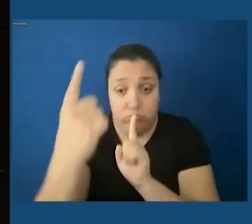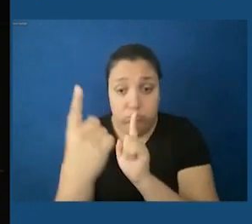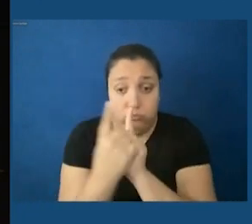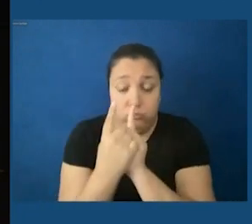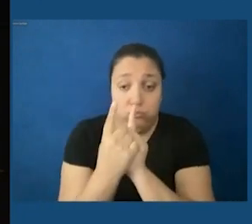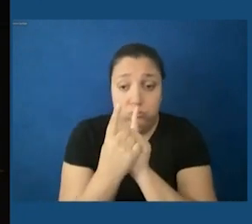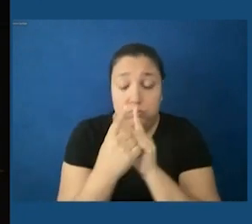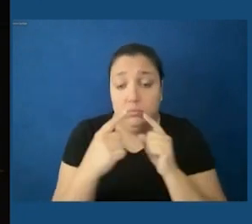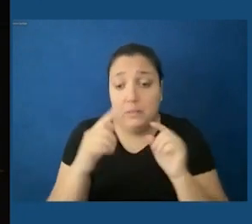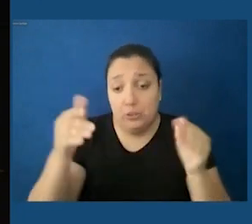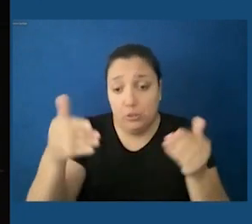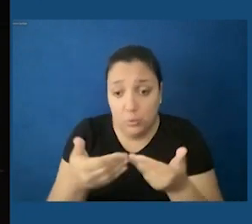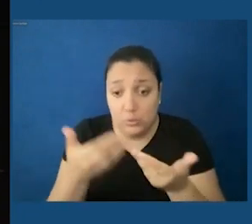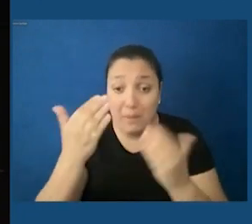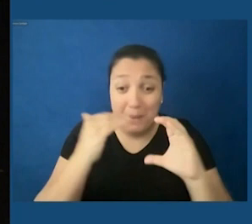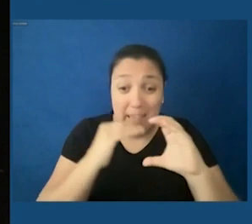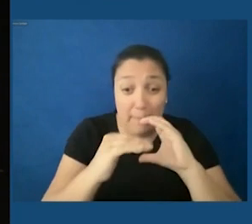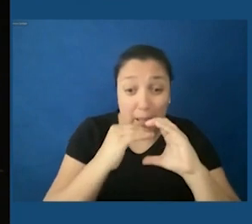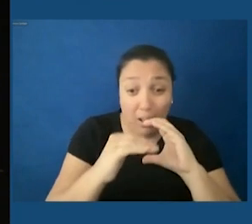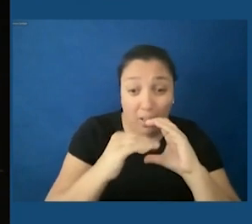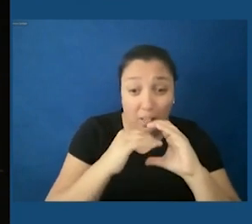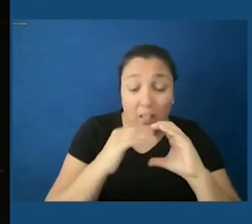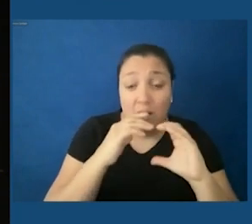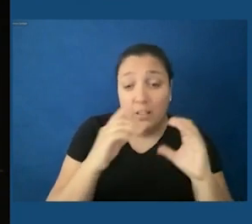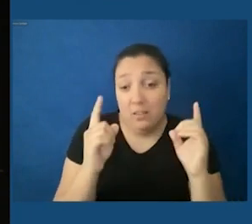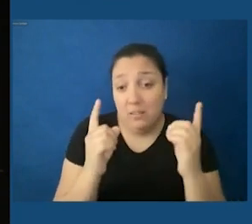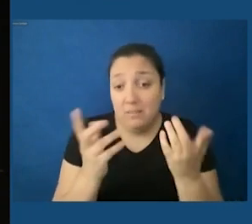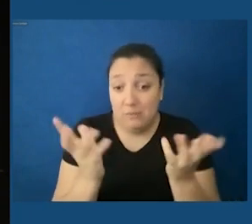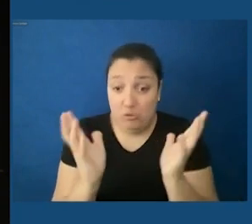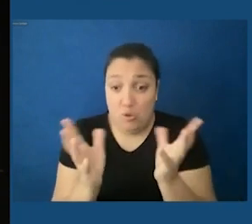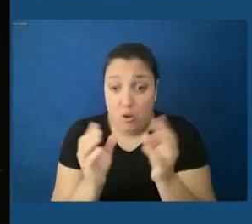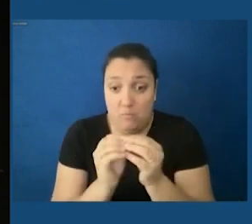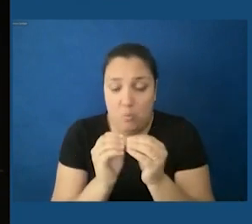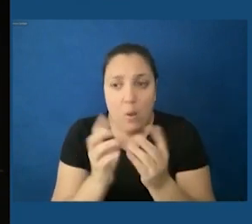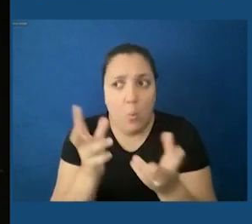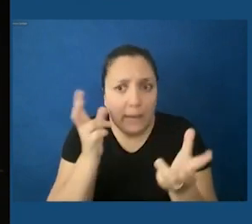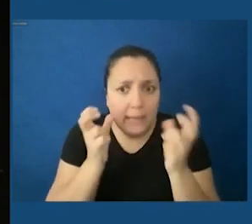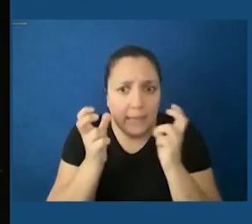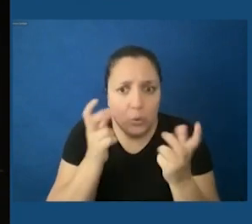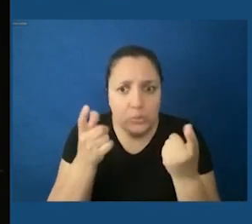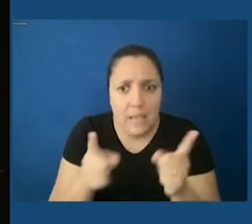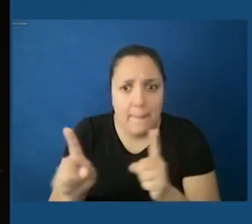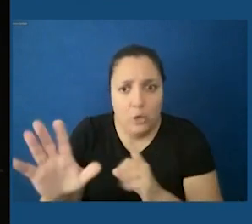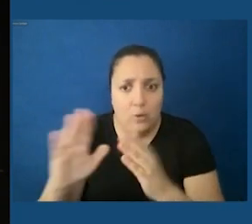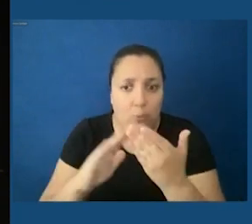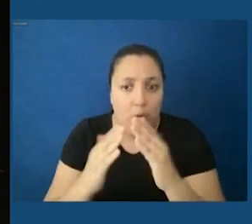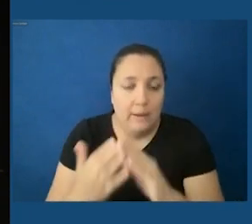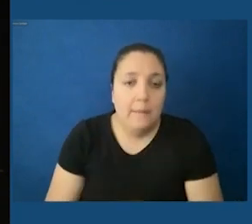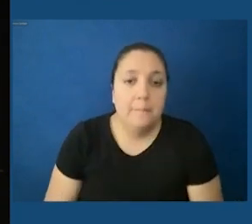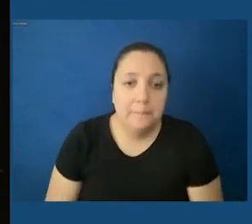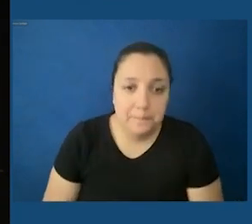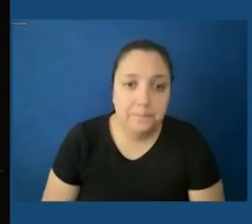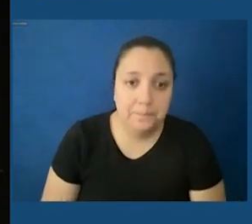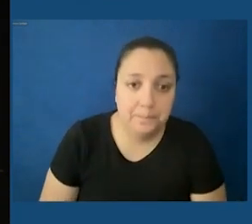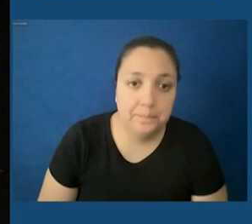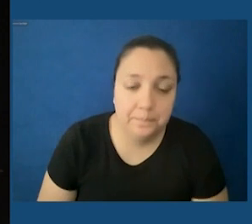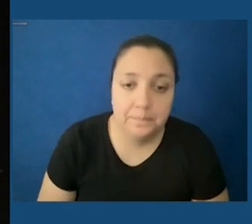themselves by email. We can have a meeting, because I would like to hear what's happening in your community. Thank you.